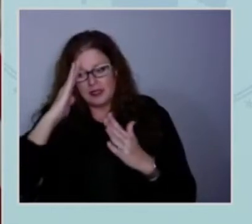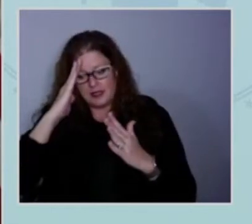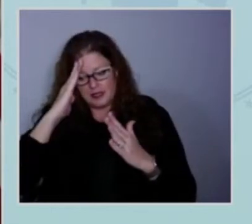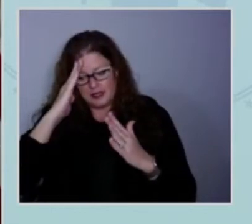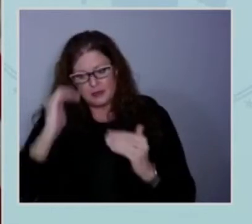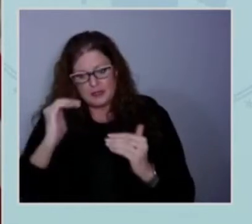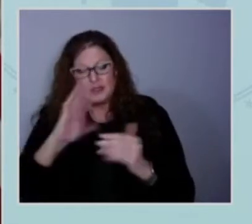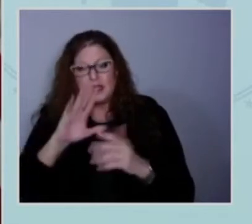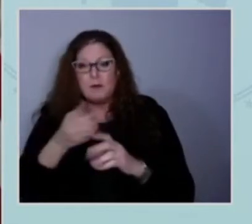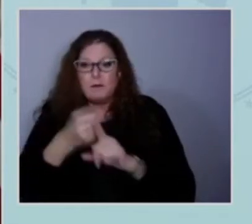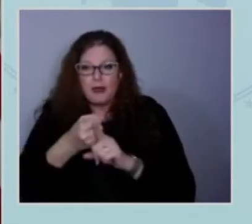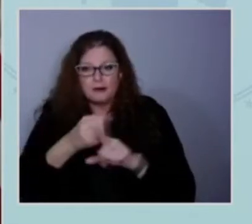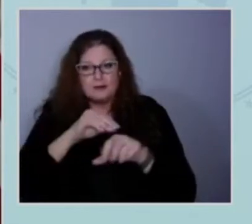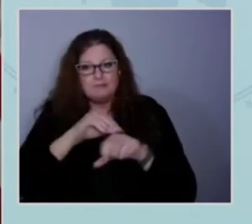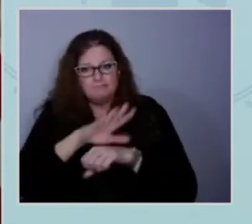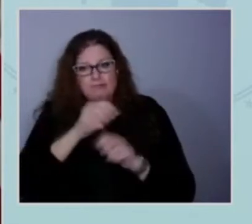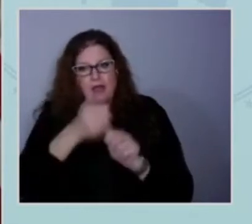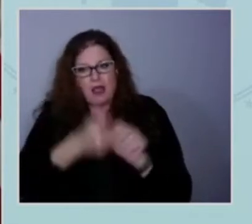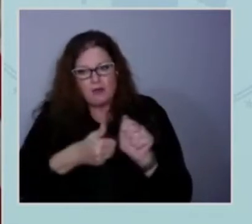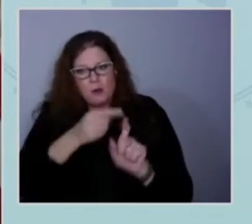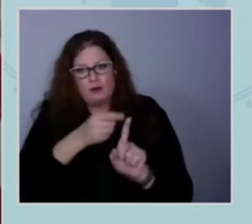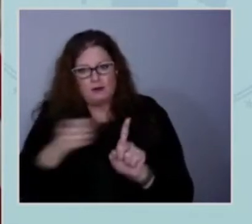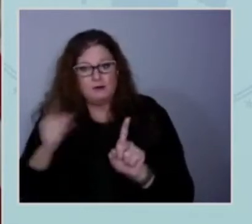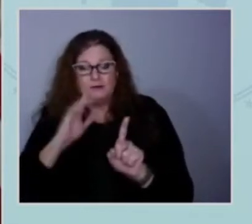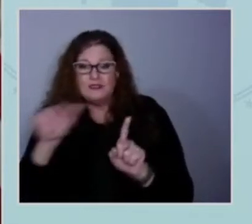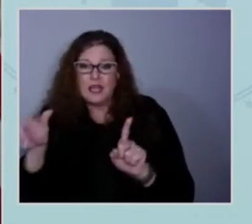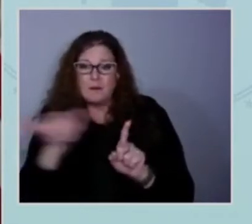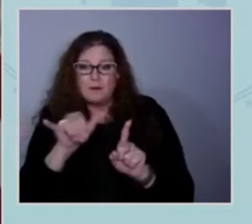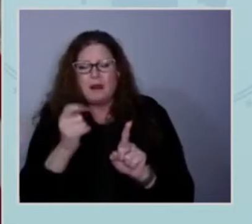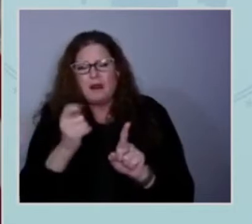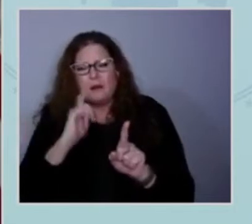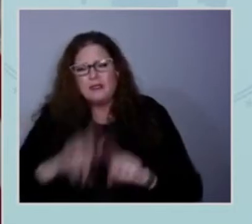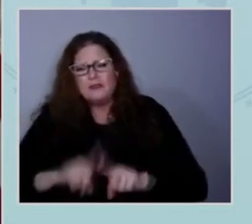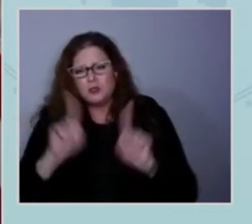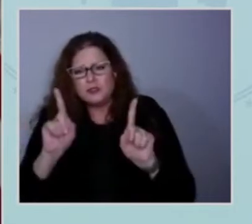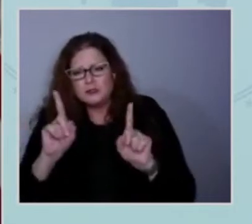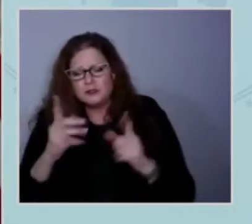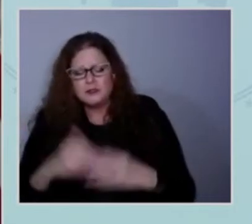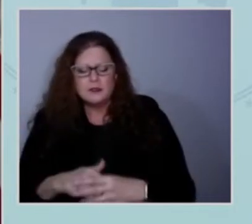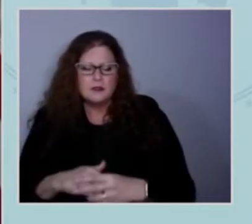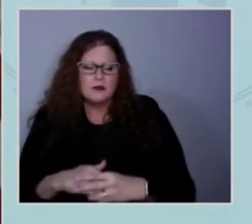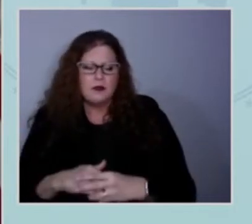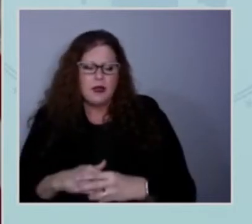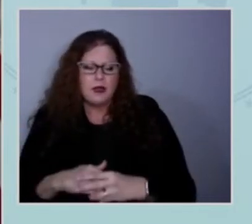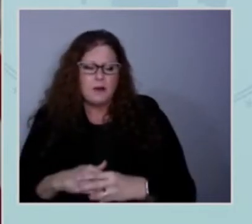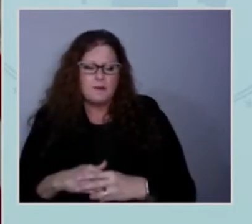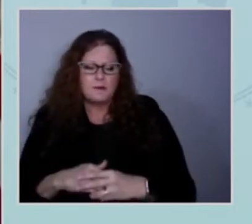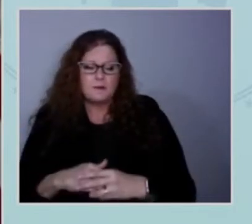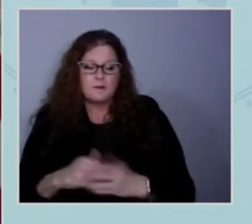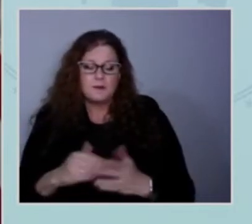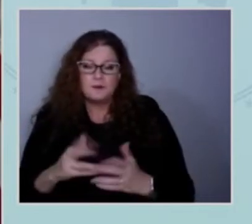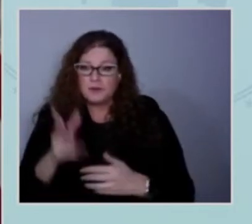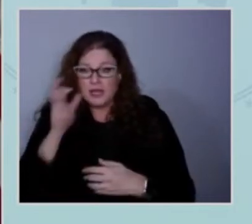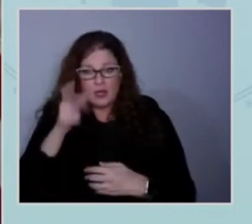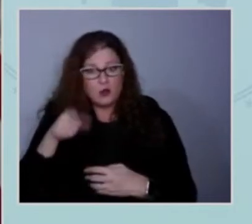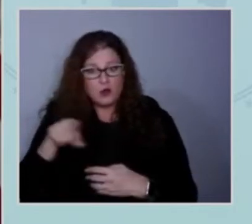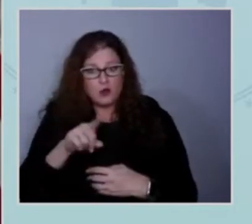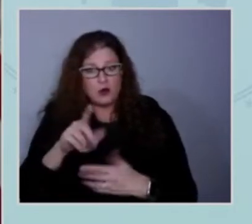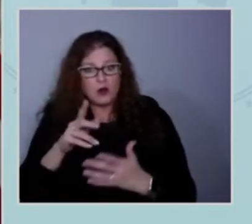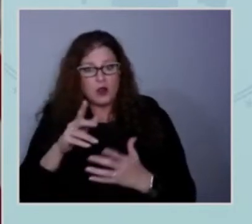But the challenges you experience it affects everybody the same, but slightly